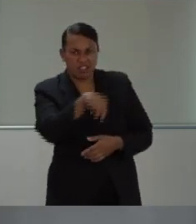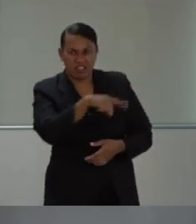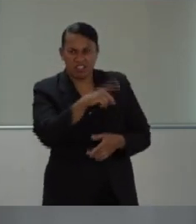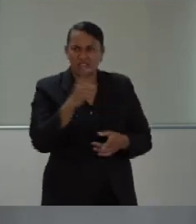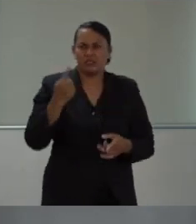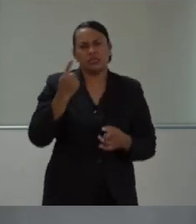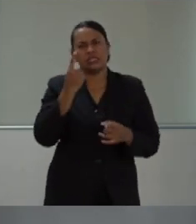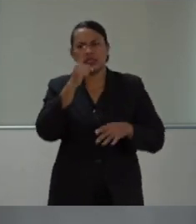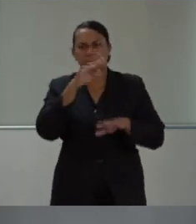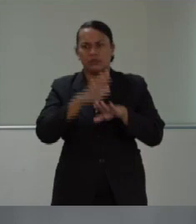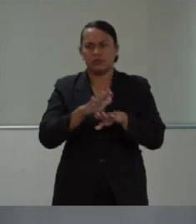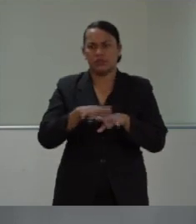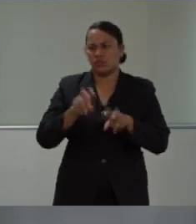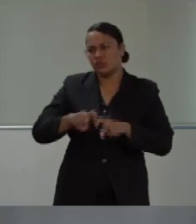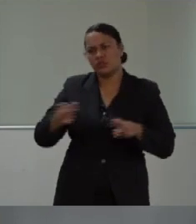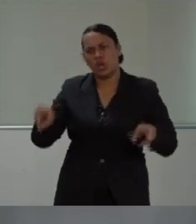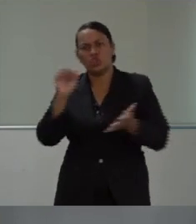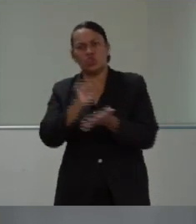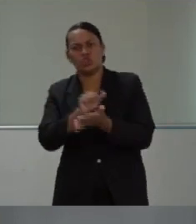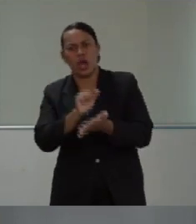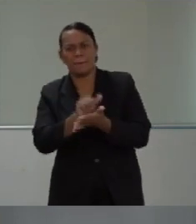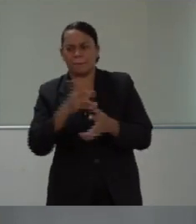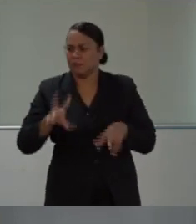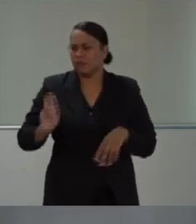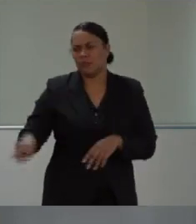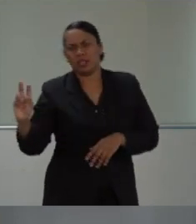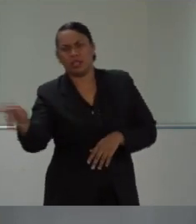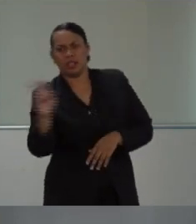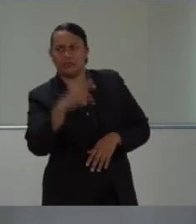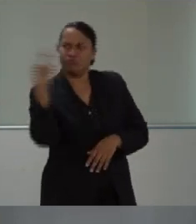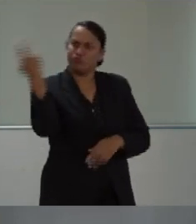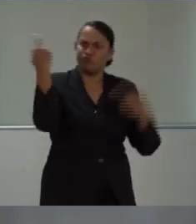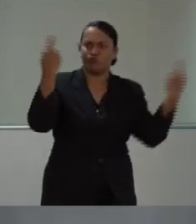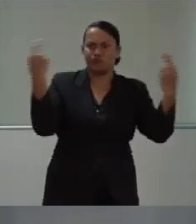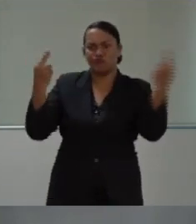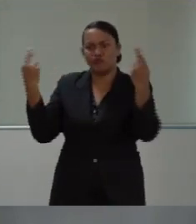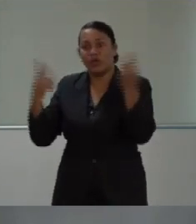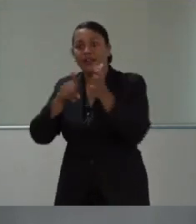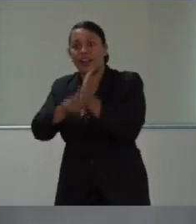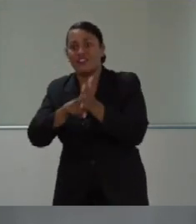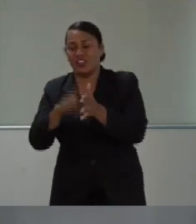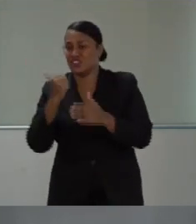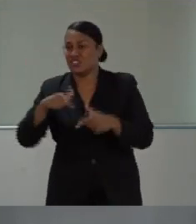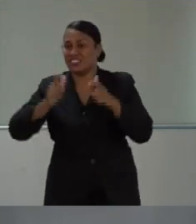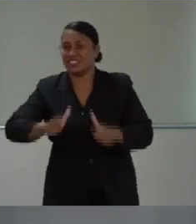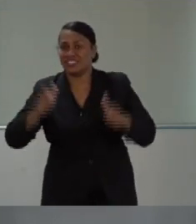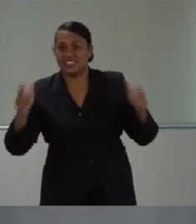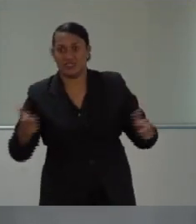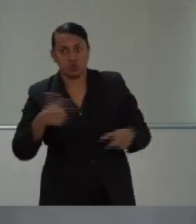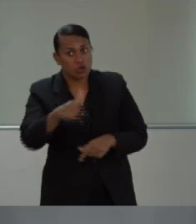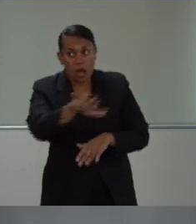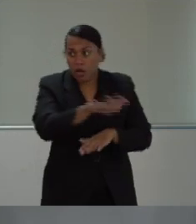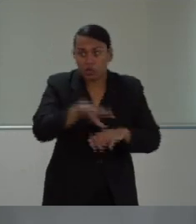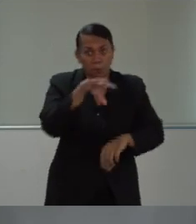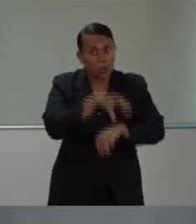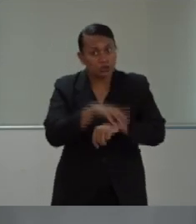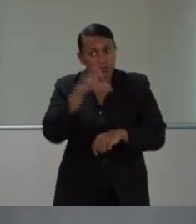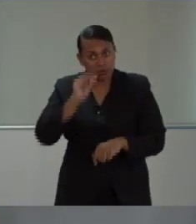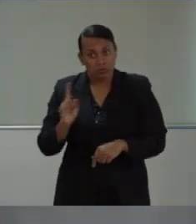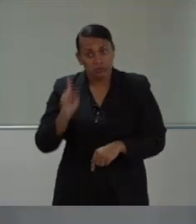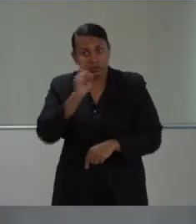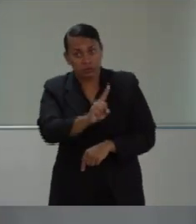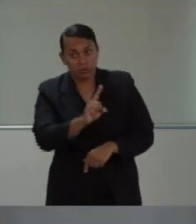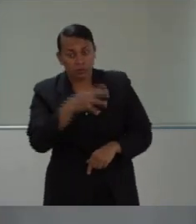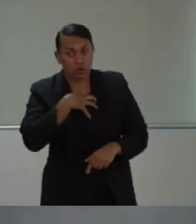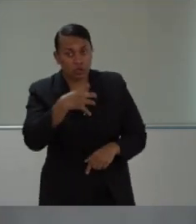and loitering around Lautoka city. Just in terms of police operation, will there be an increase in visibility of police personnel